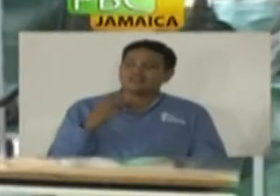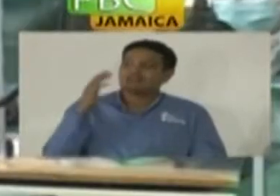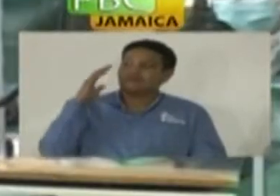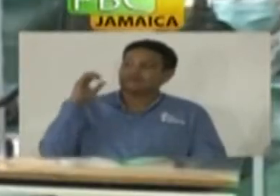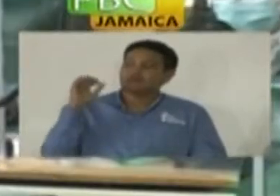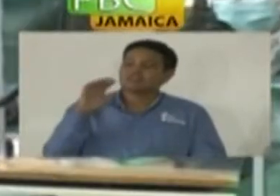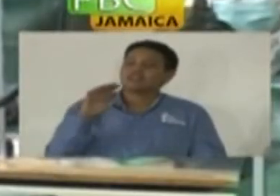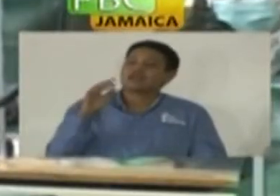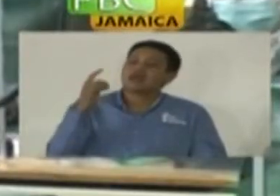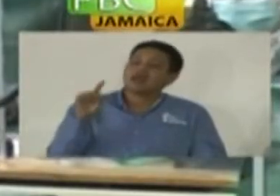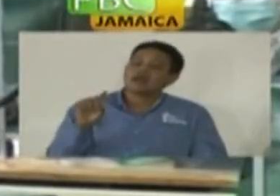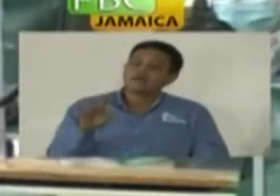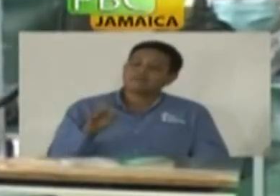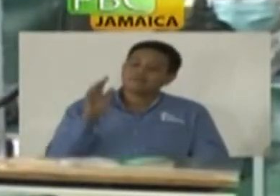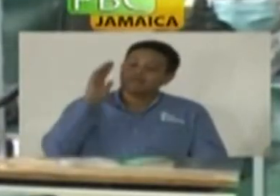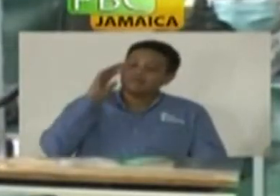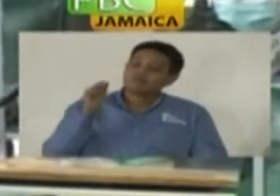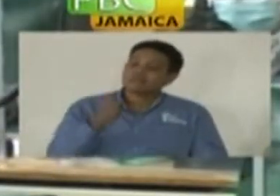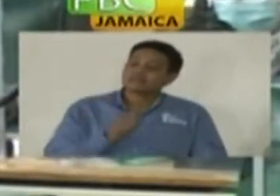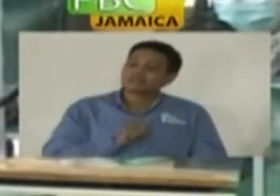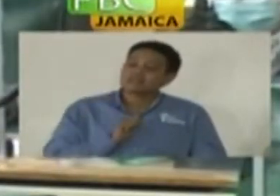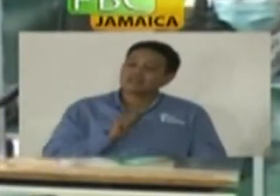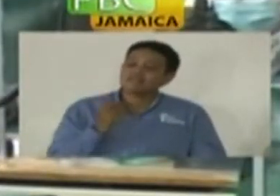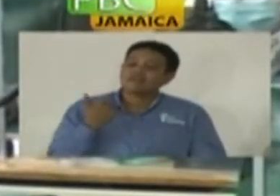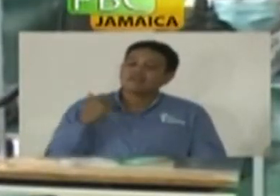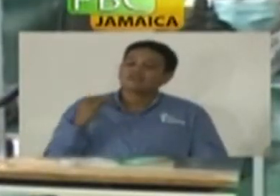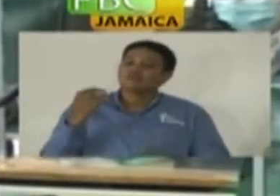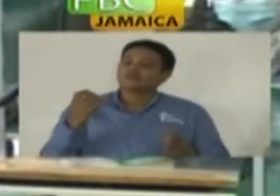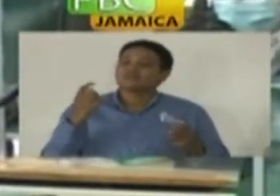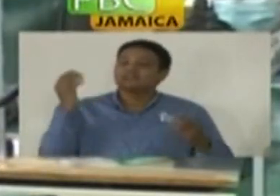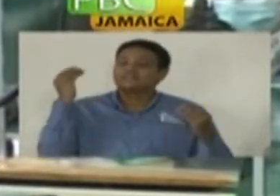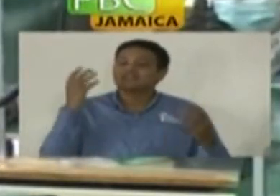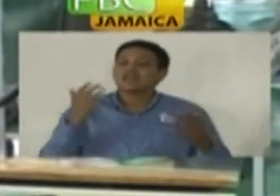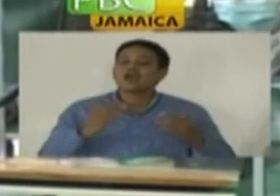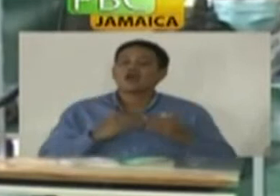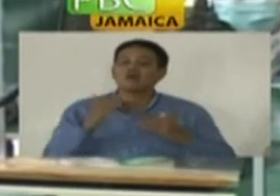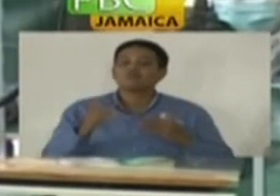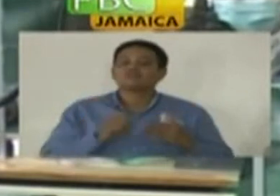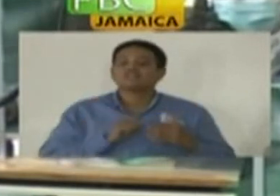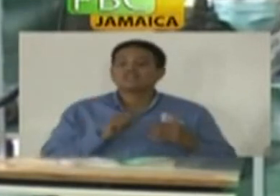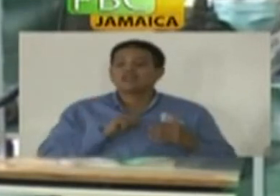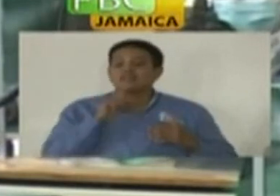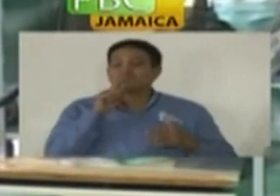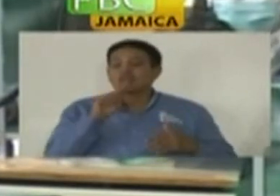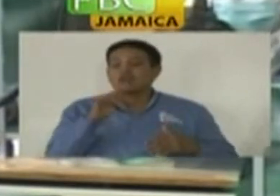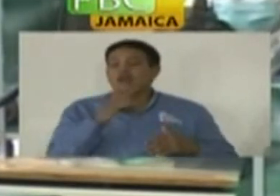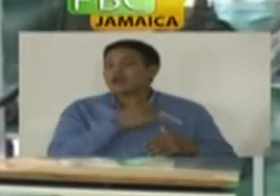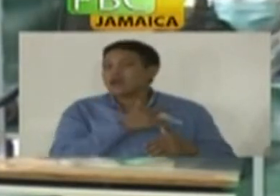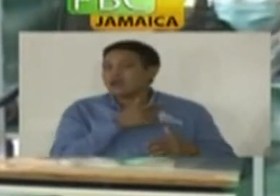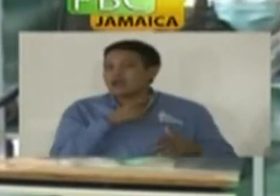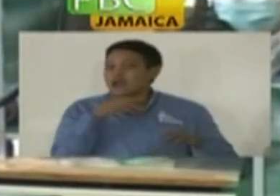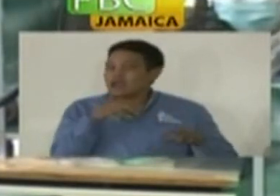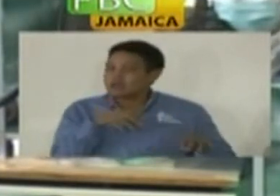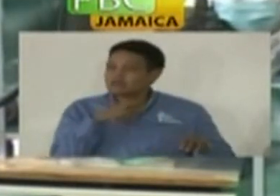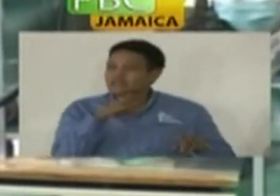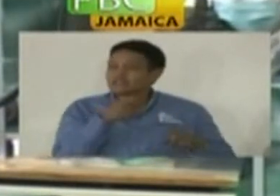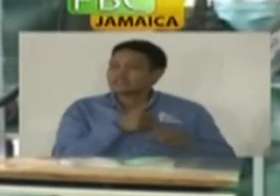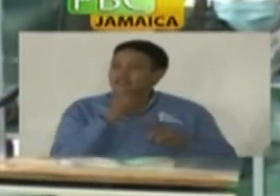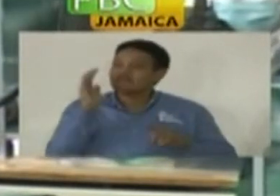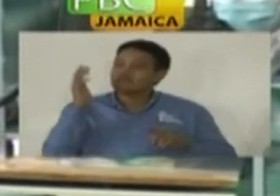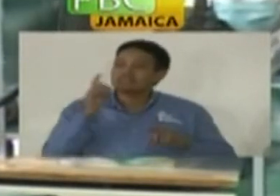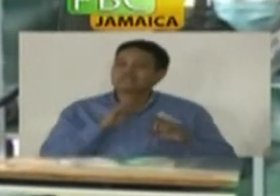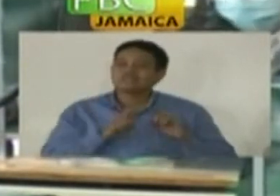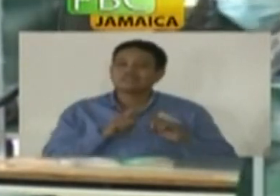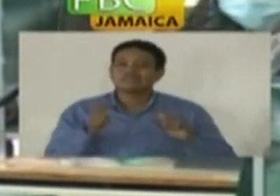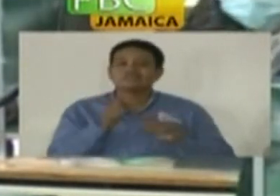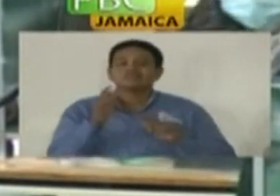President. Mr. President, I just want to say how much I very much appreciate the presentation